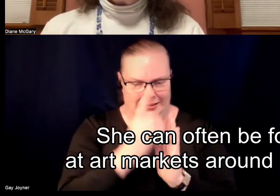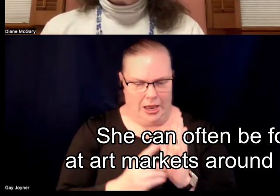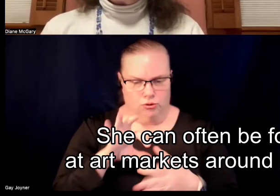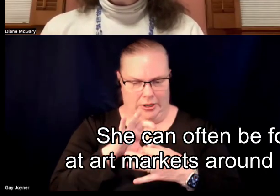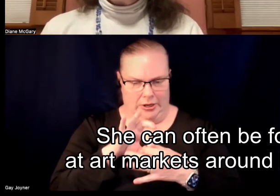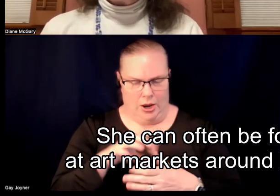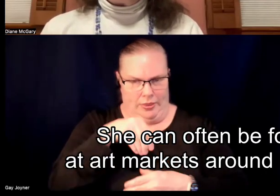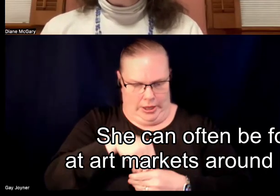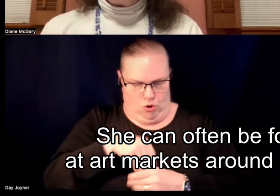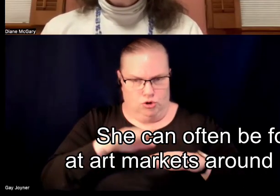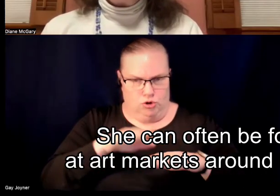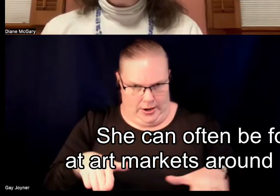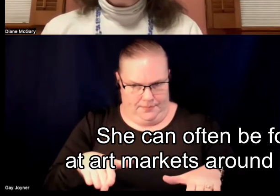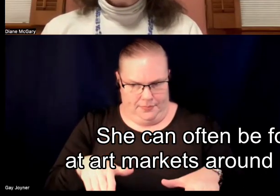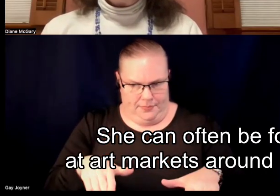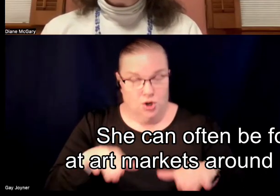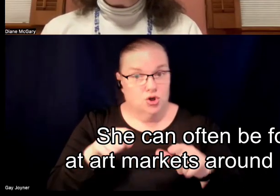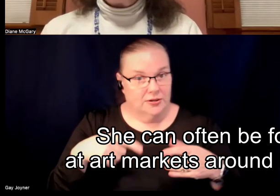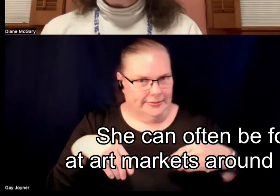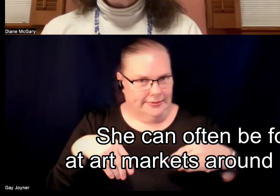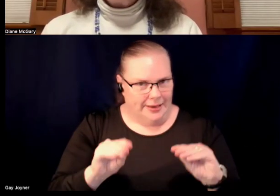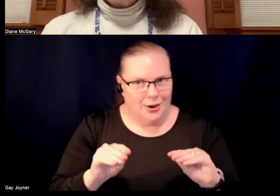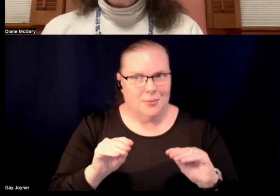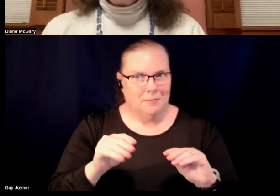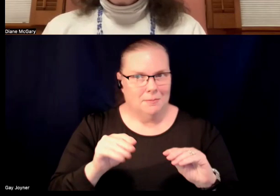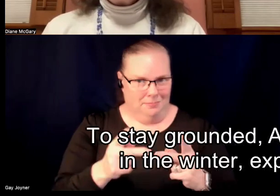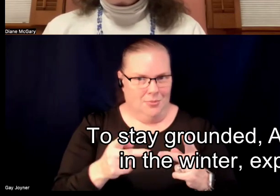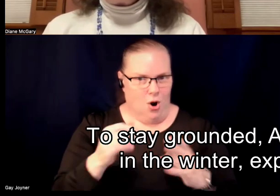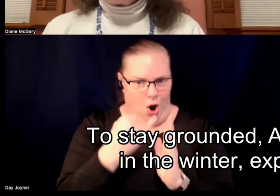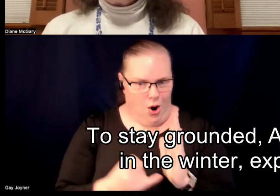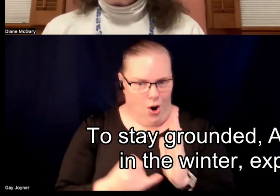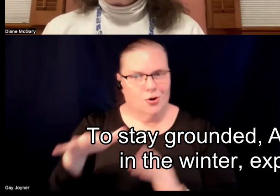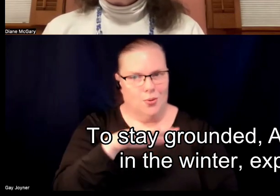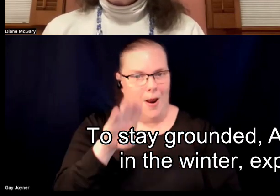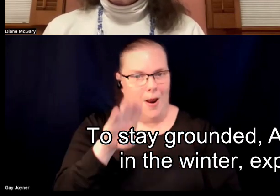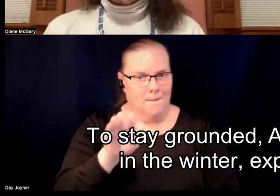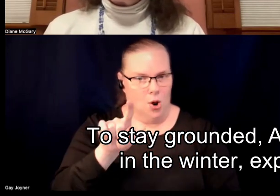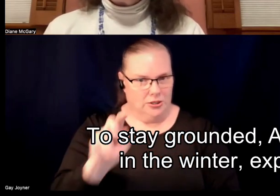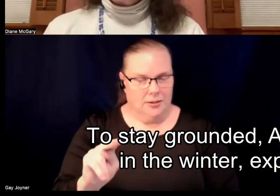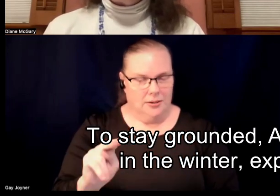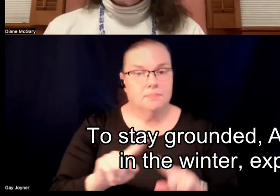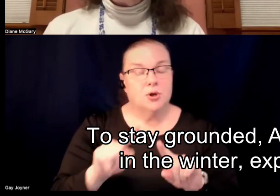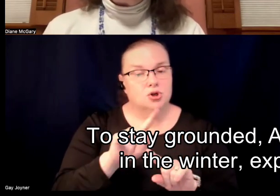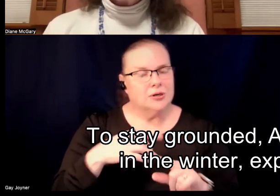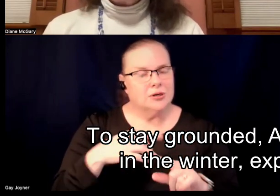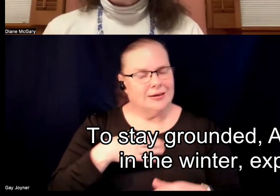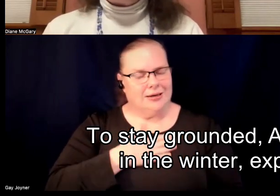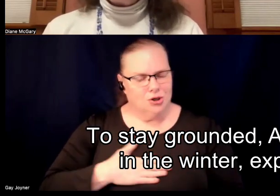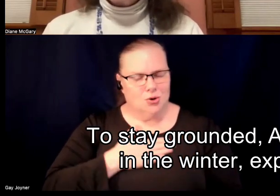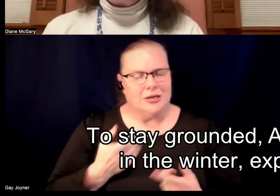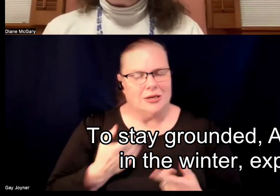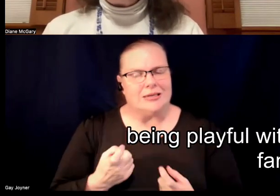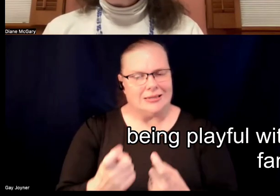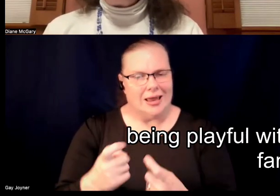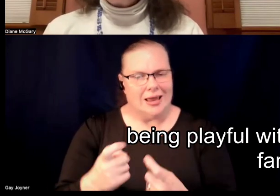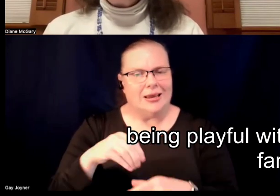be found selling her work at art markets around Boston most Saturdays. To stay grounded, Ariana enjoys sledding in the winter, exploring